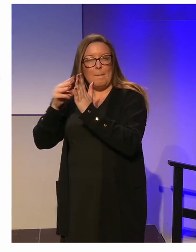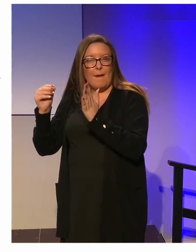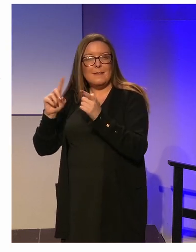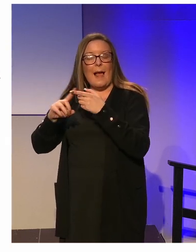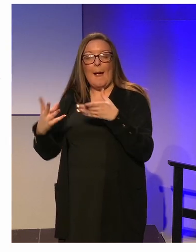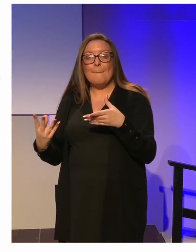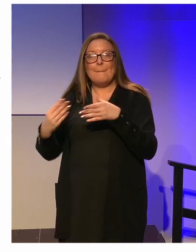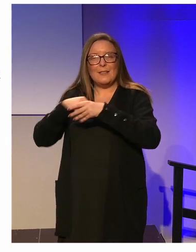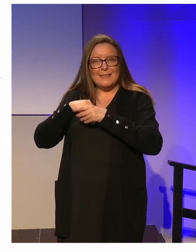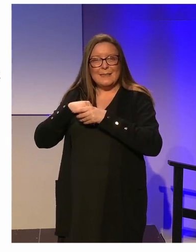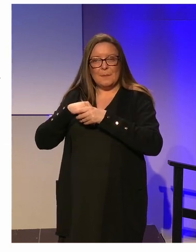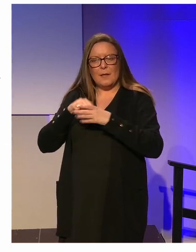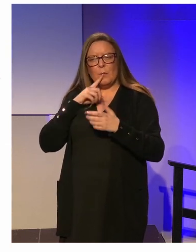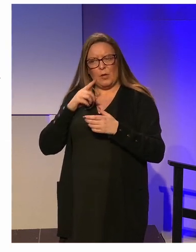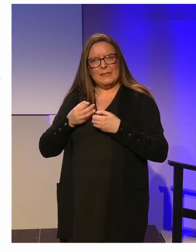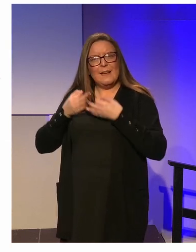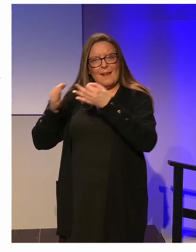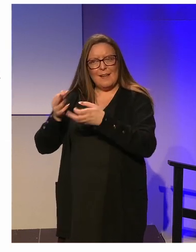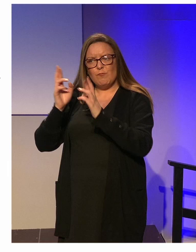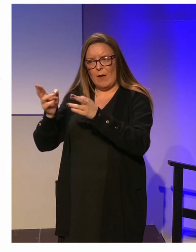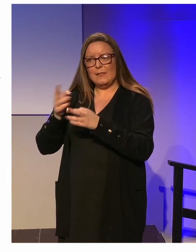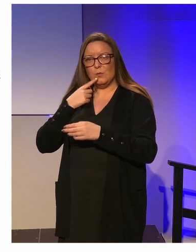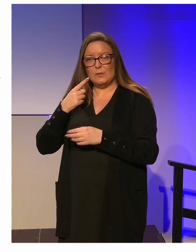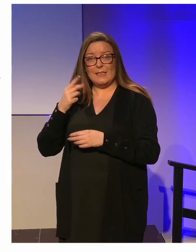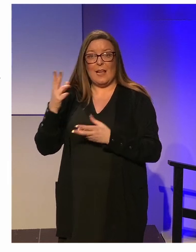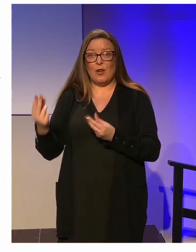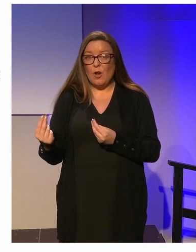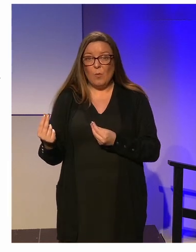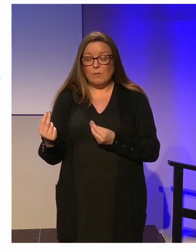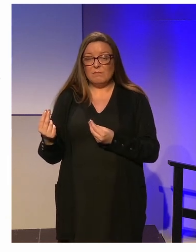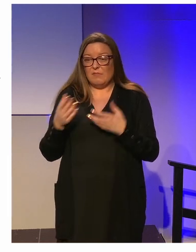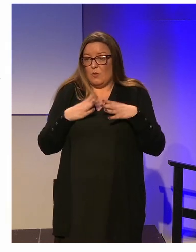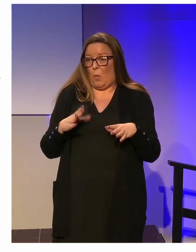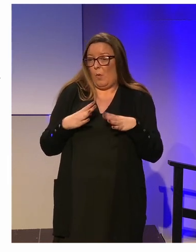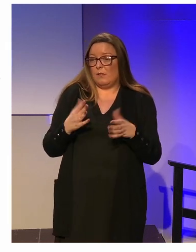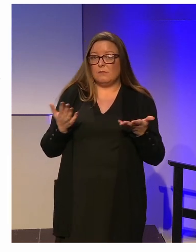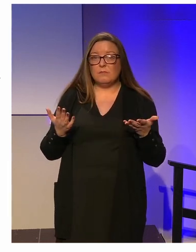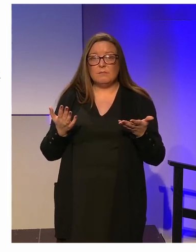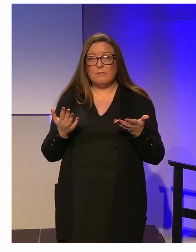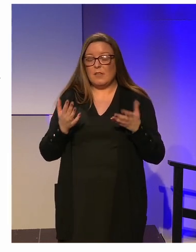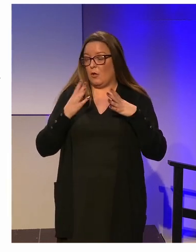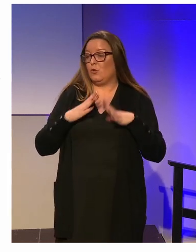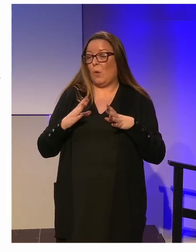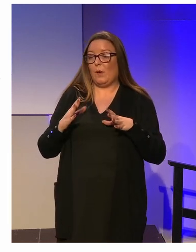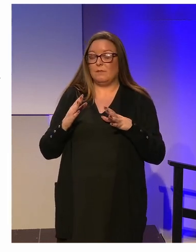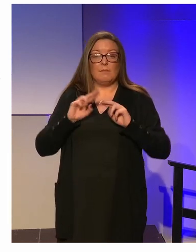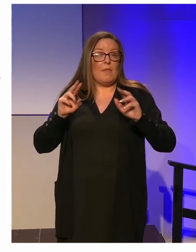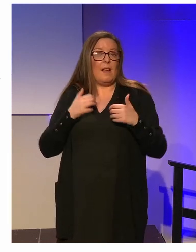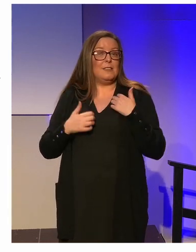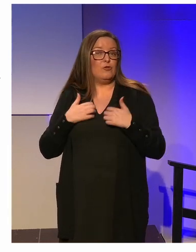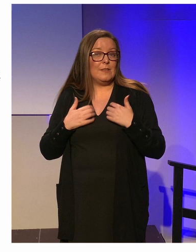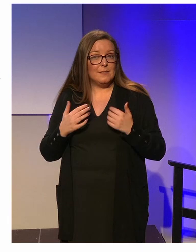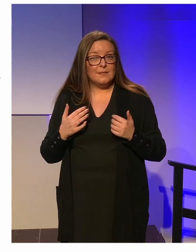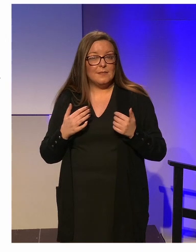participation, but also giving them the right to say no. I don't want to tell you. I don't want to talk, I don't want to consult, I'm not interested. But